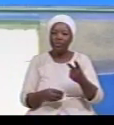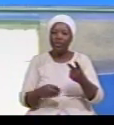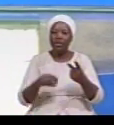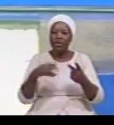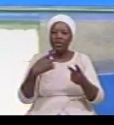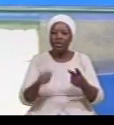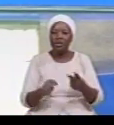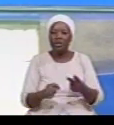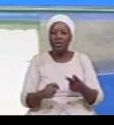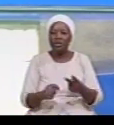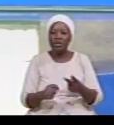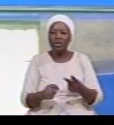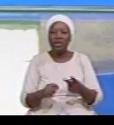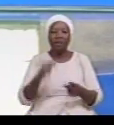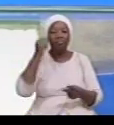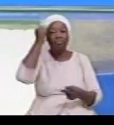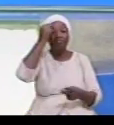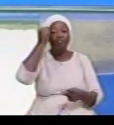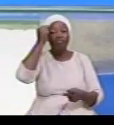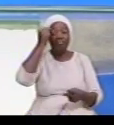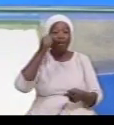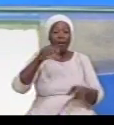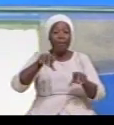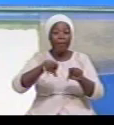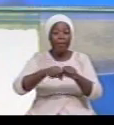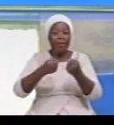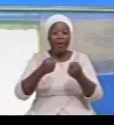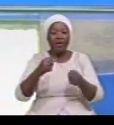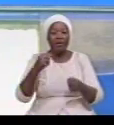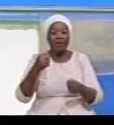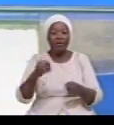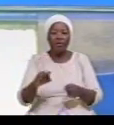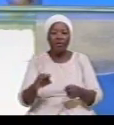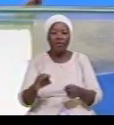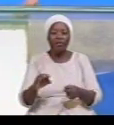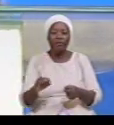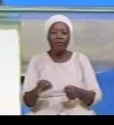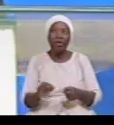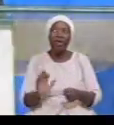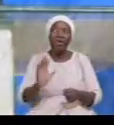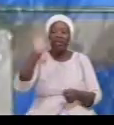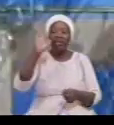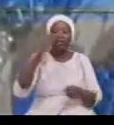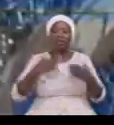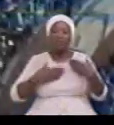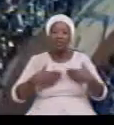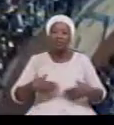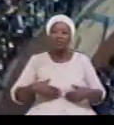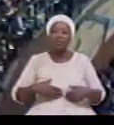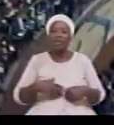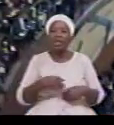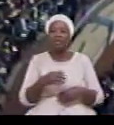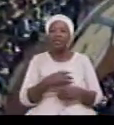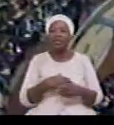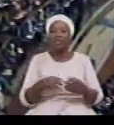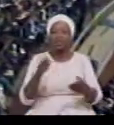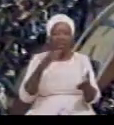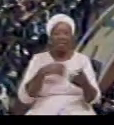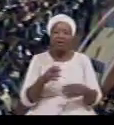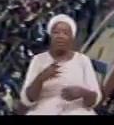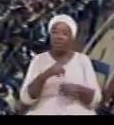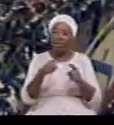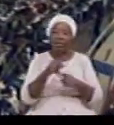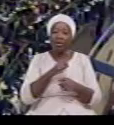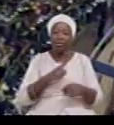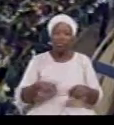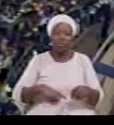predicted breaking of his body. When the Lord's Supper was instituted, Christ